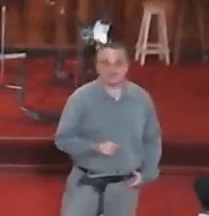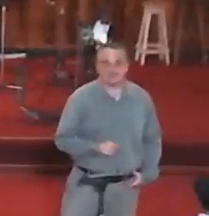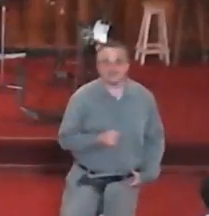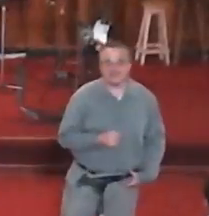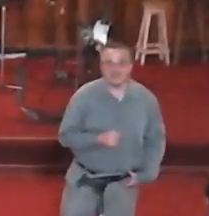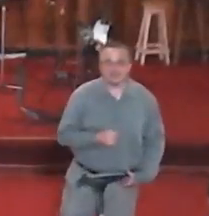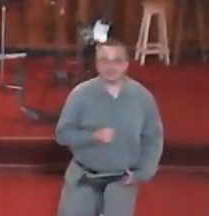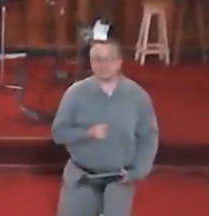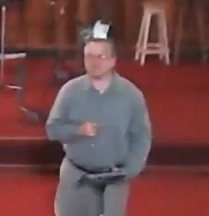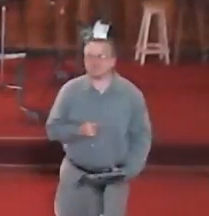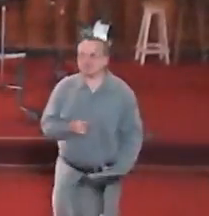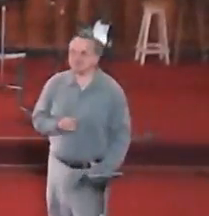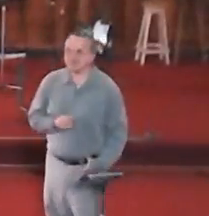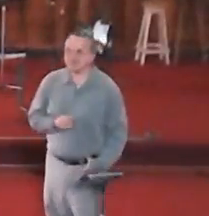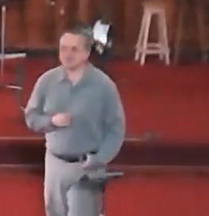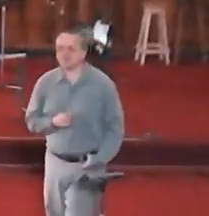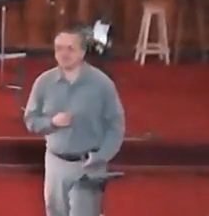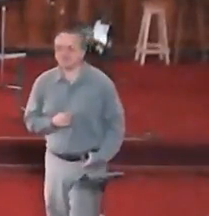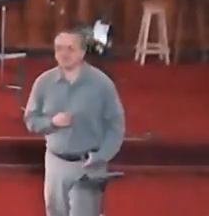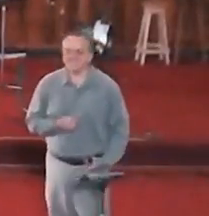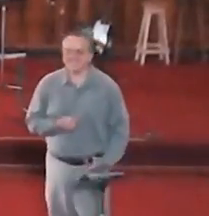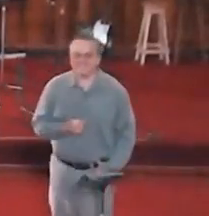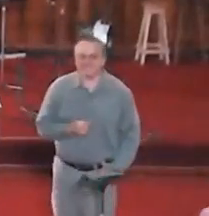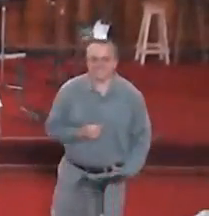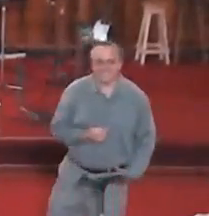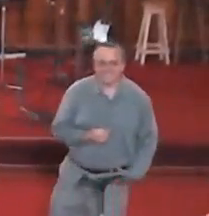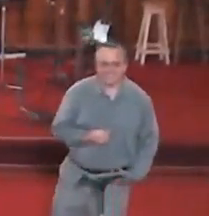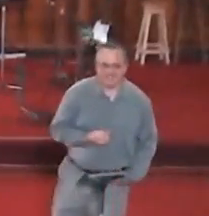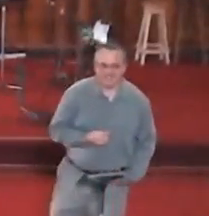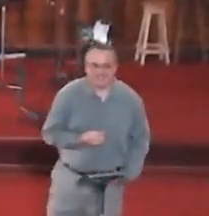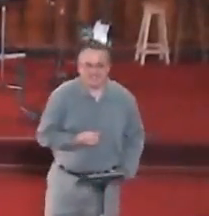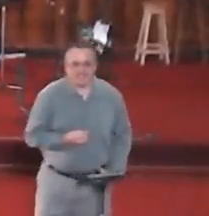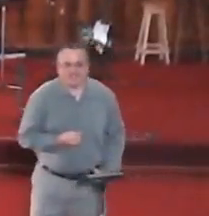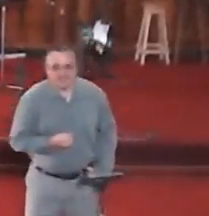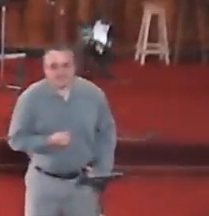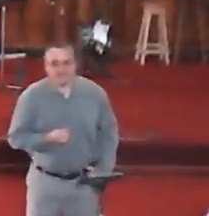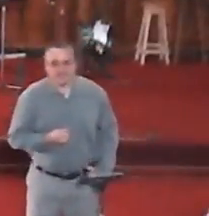Amecate corto, hermanos. Keep it on a short leash, church.